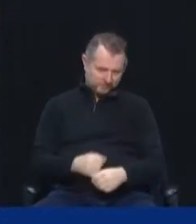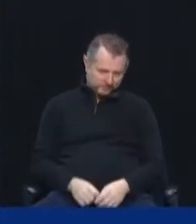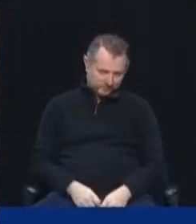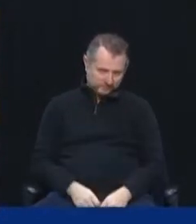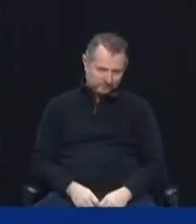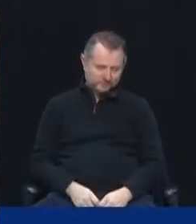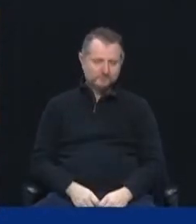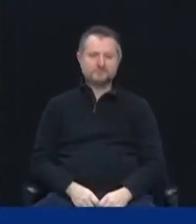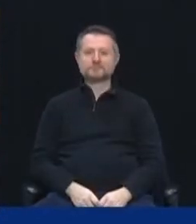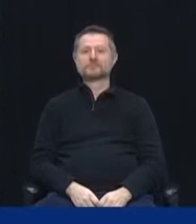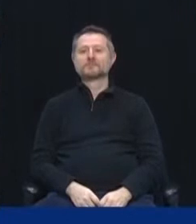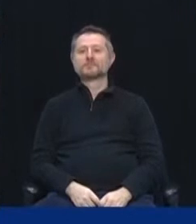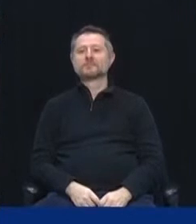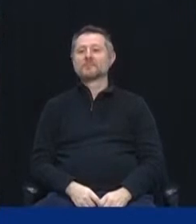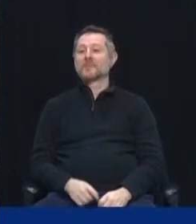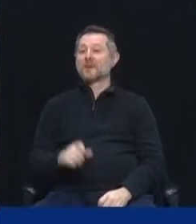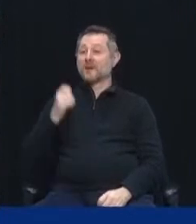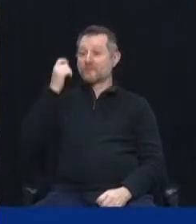Government, you're